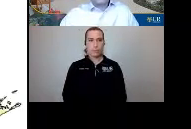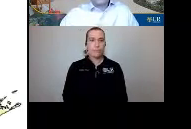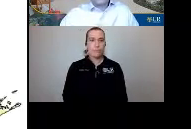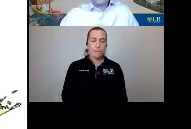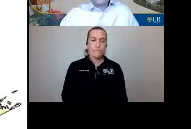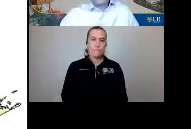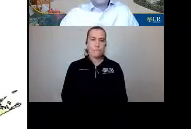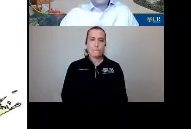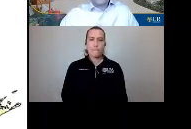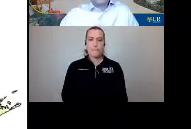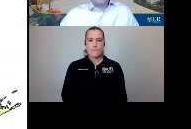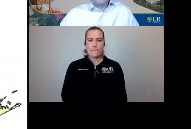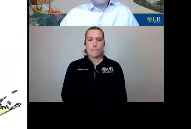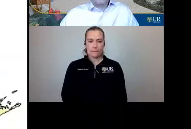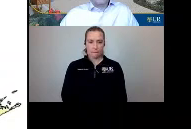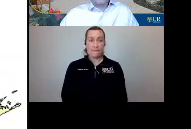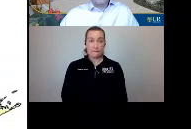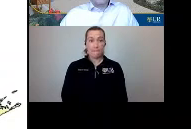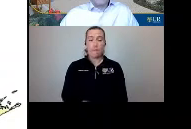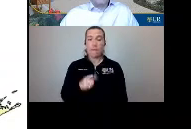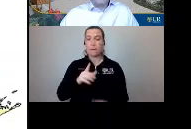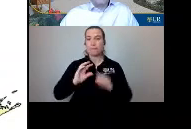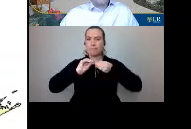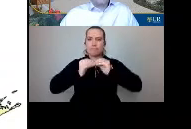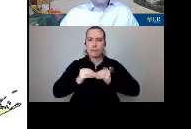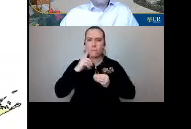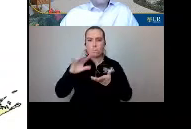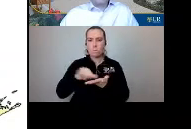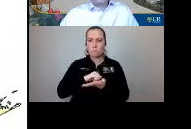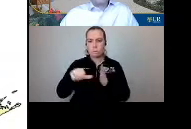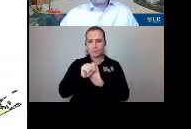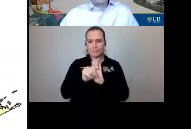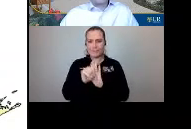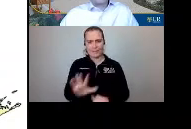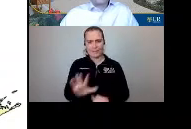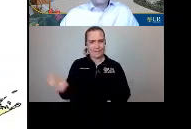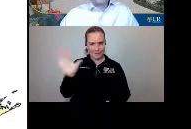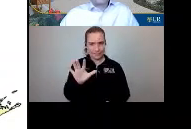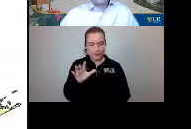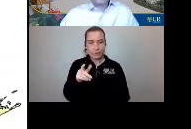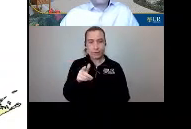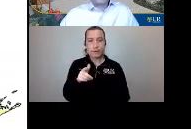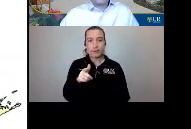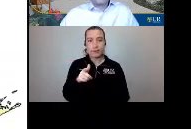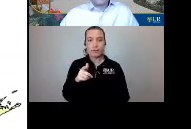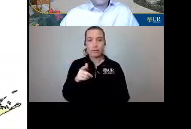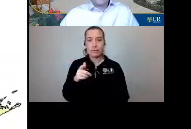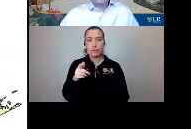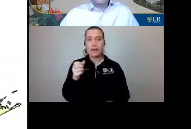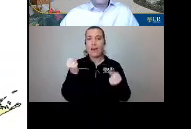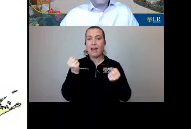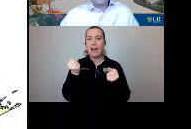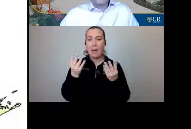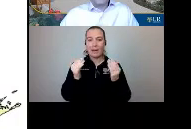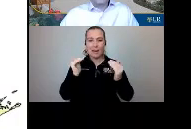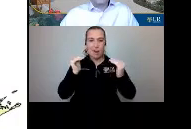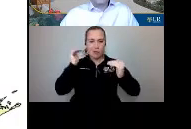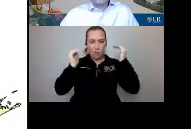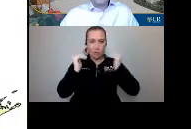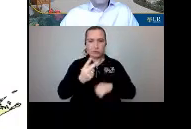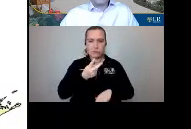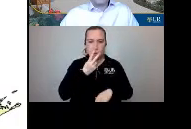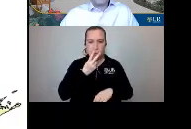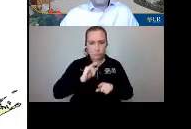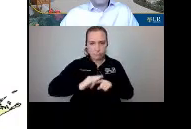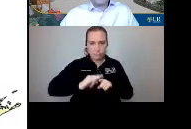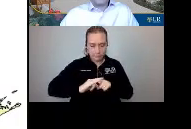When you break down the data for the state of the percentage of adults who smoke cigarettes by county, you'll see